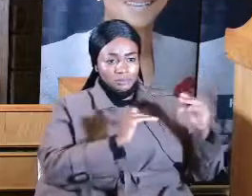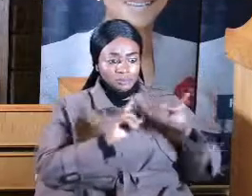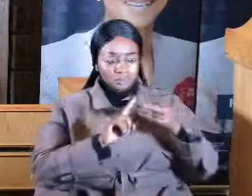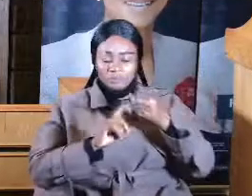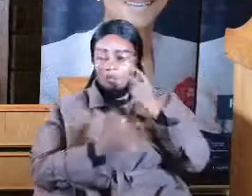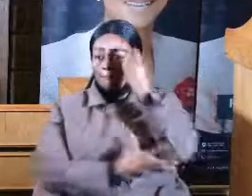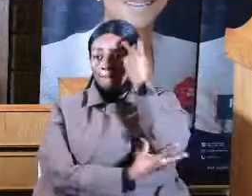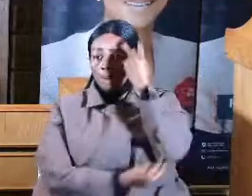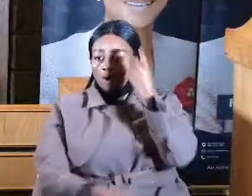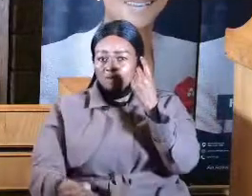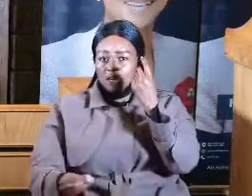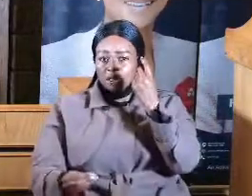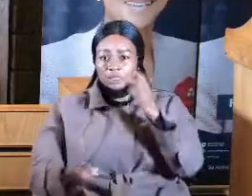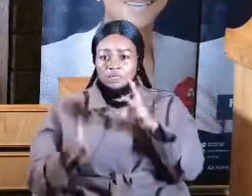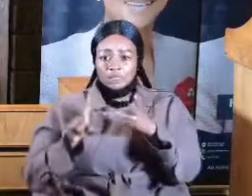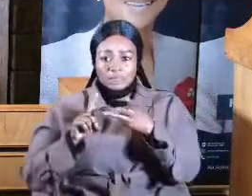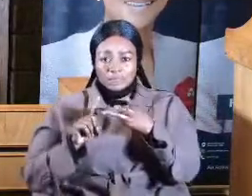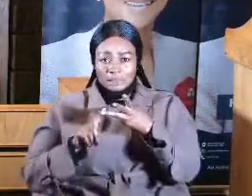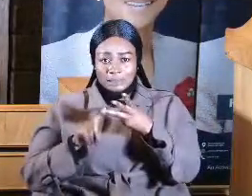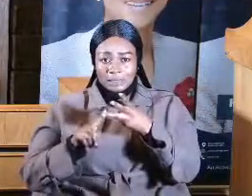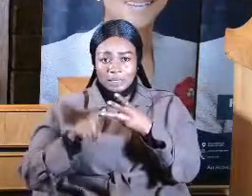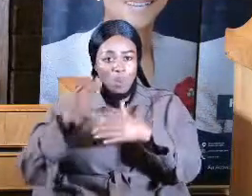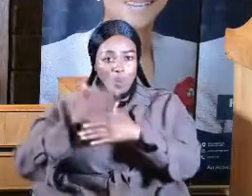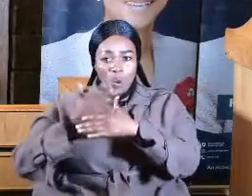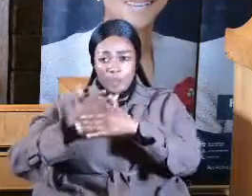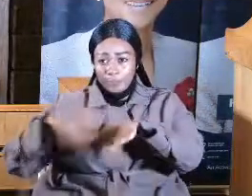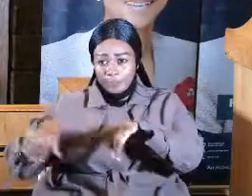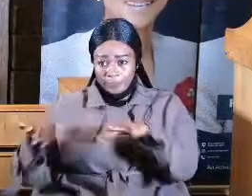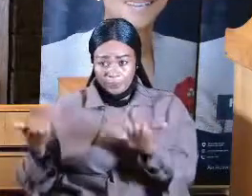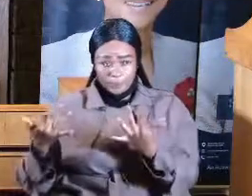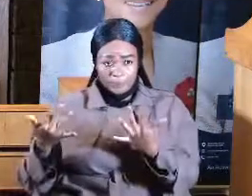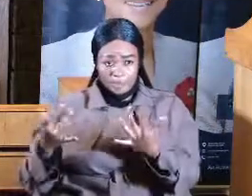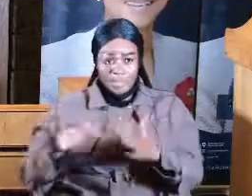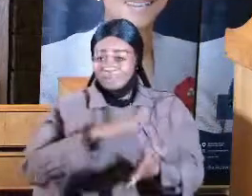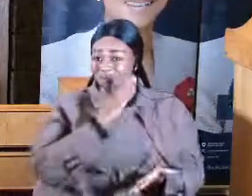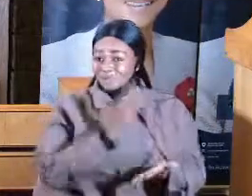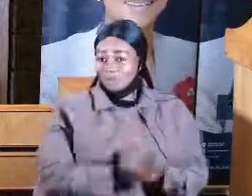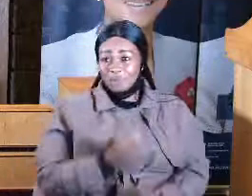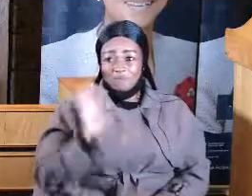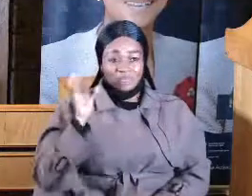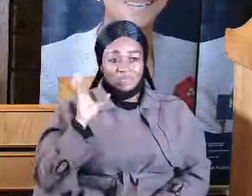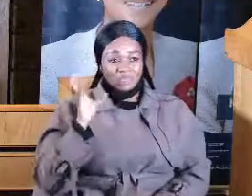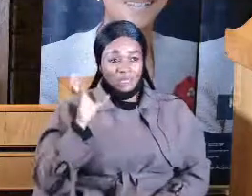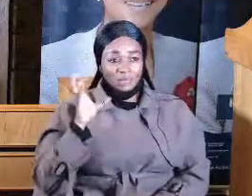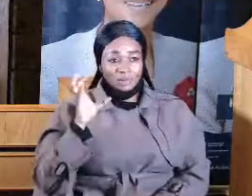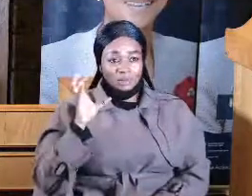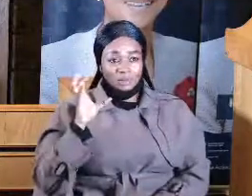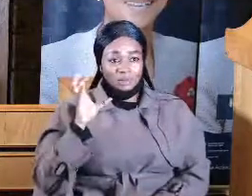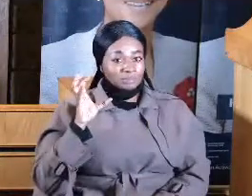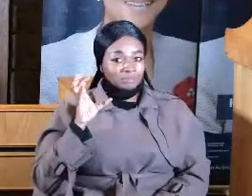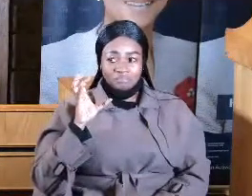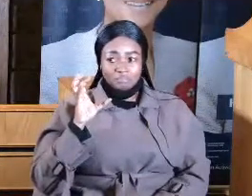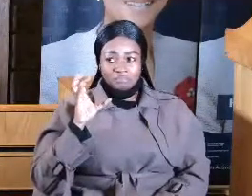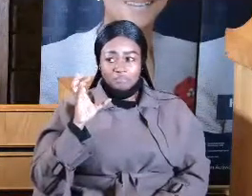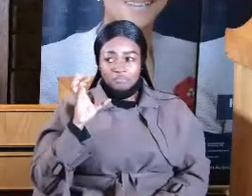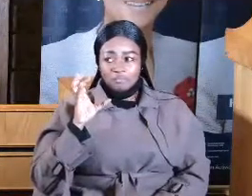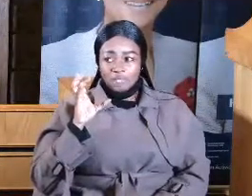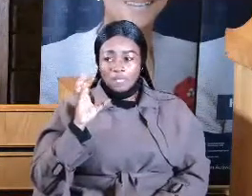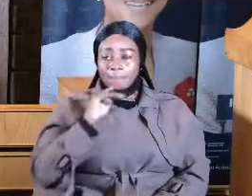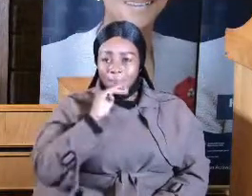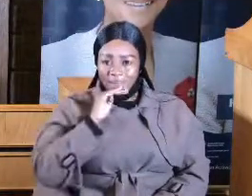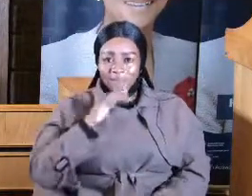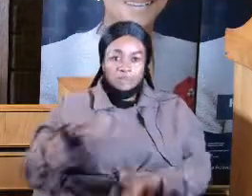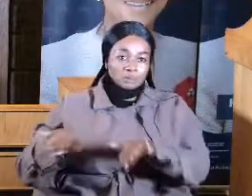poverty, and unemployment. I'm sure the Free State is not separate from that.